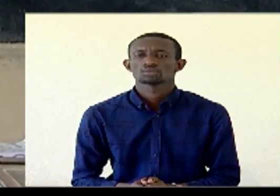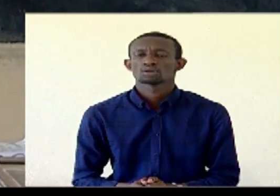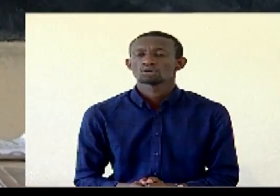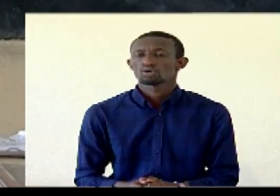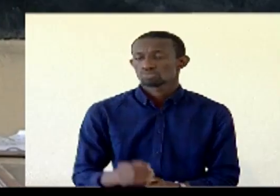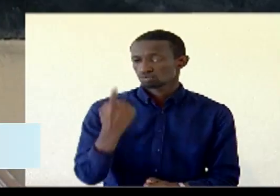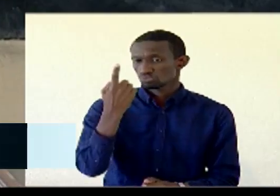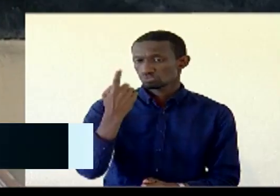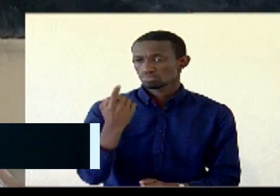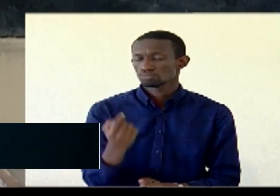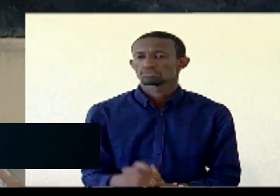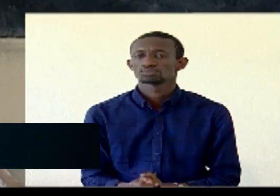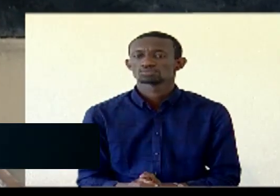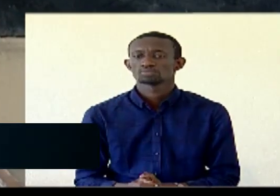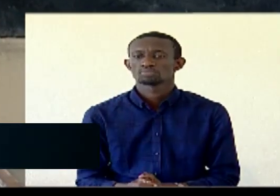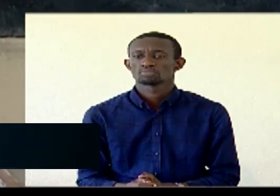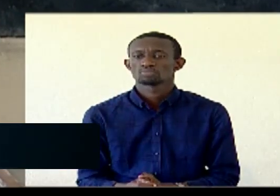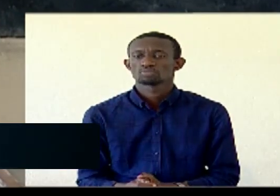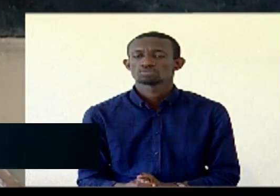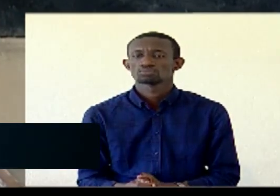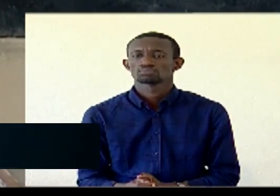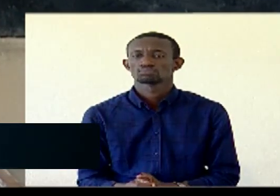a single